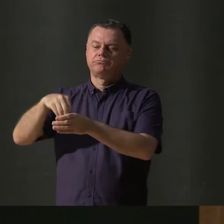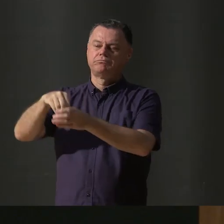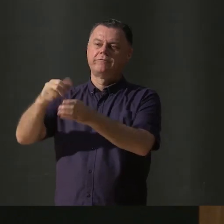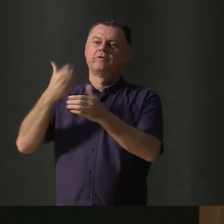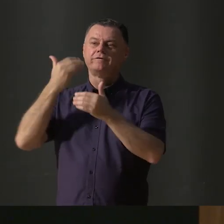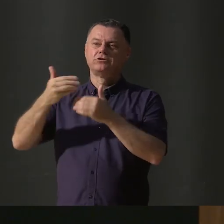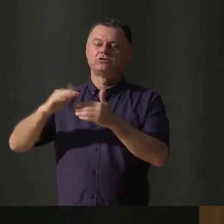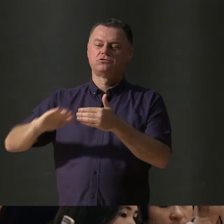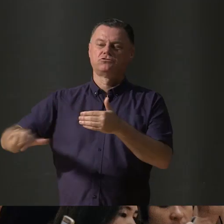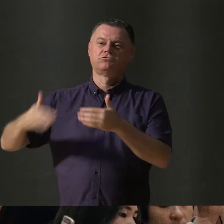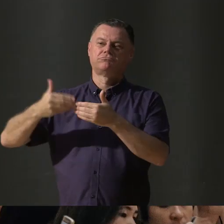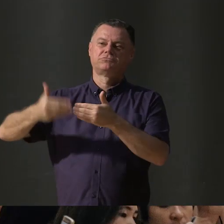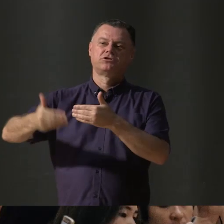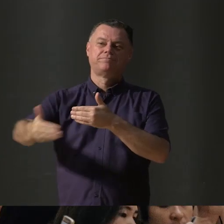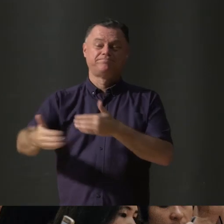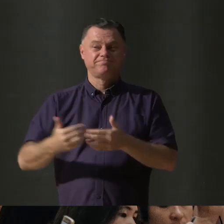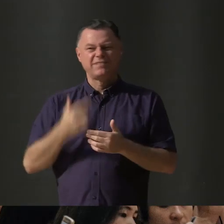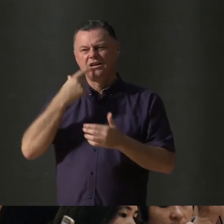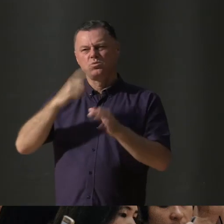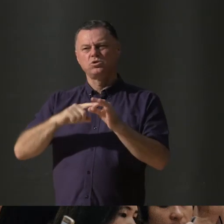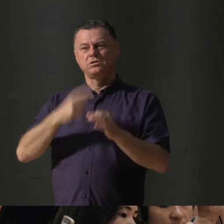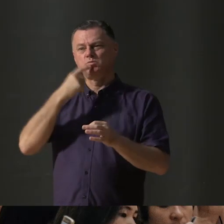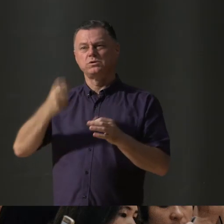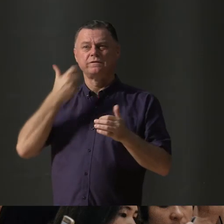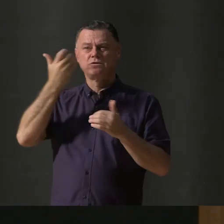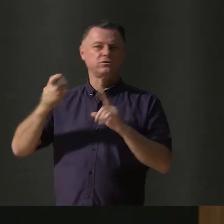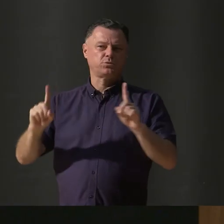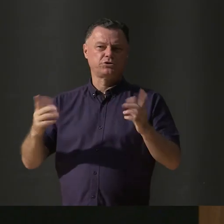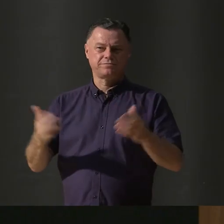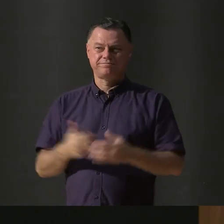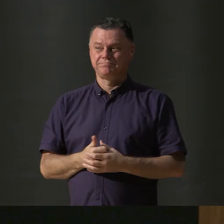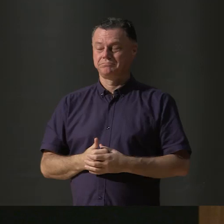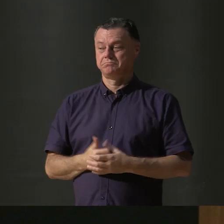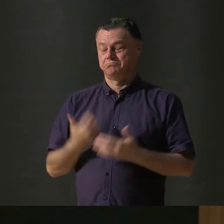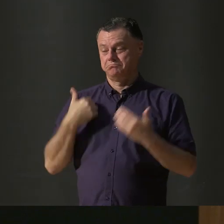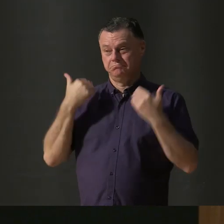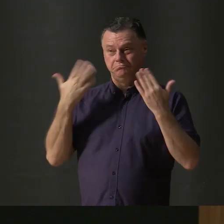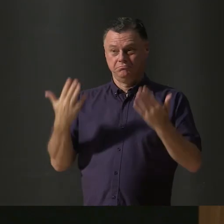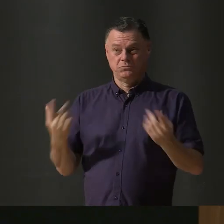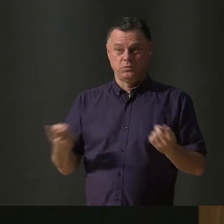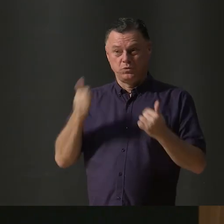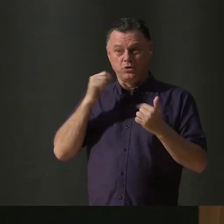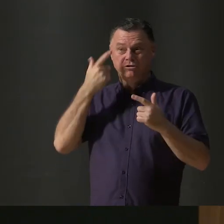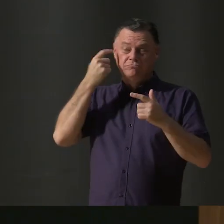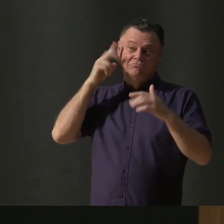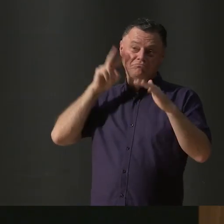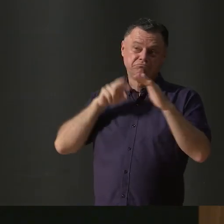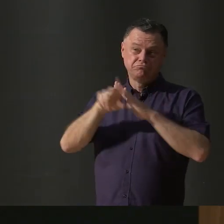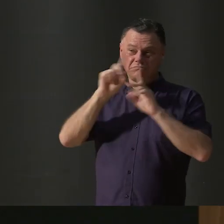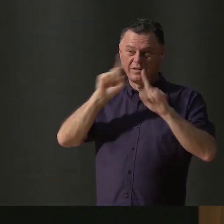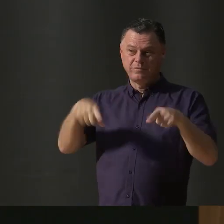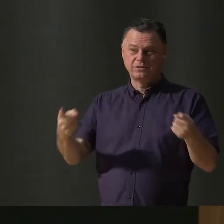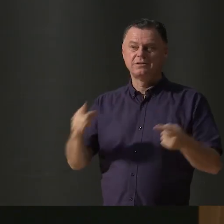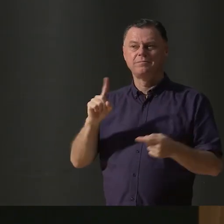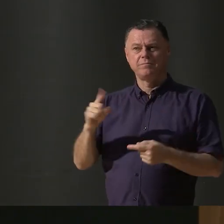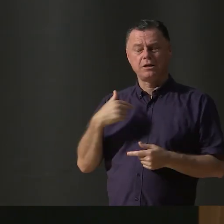So, what's the future of the museum? Well, who knows? But it isn't a stretch to imagine